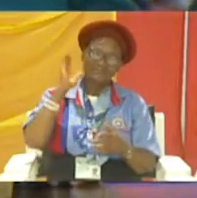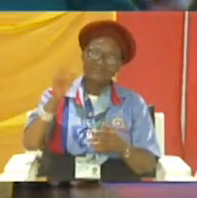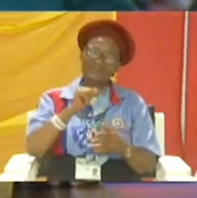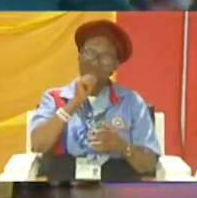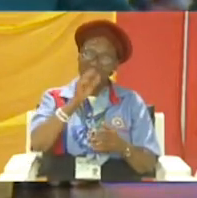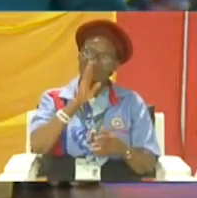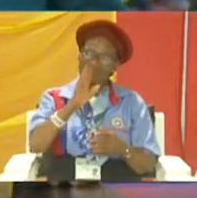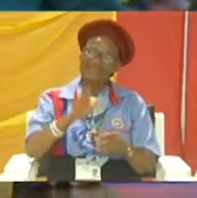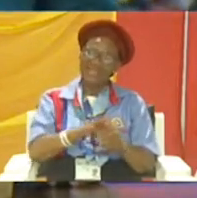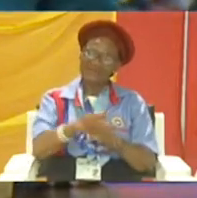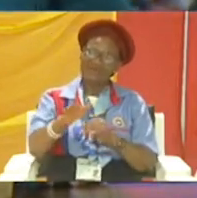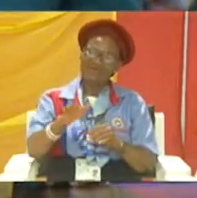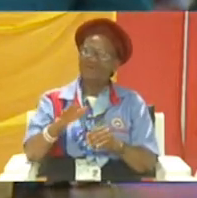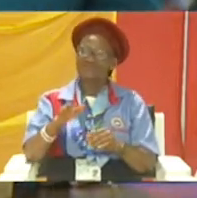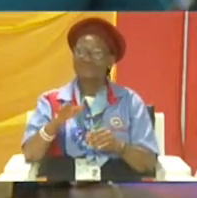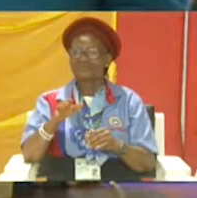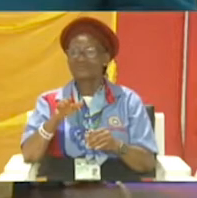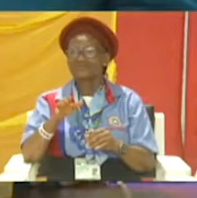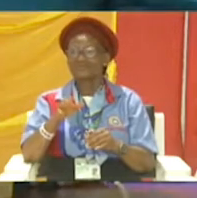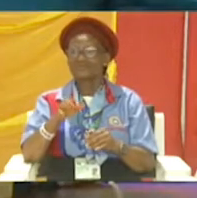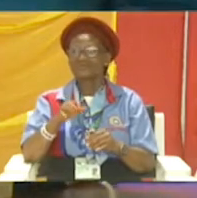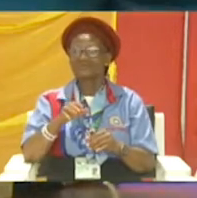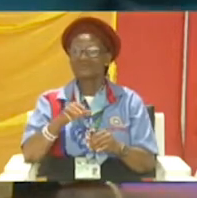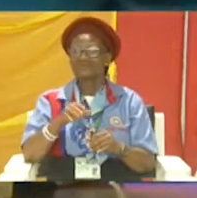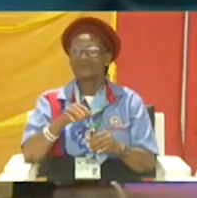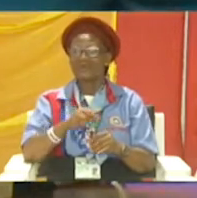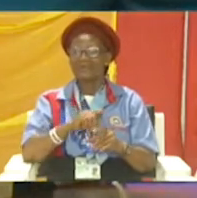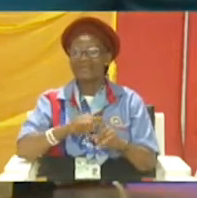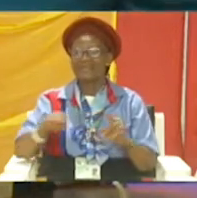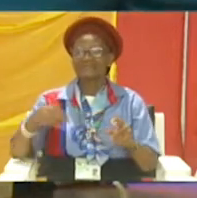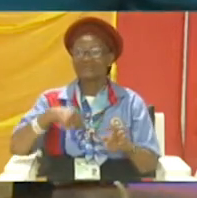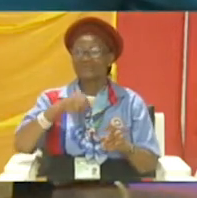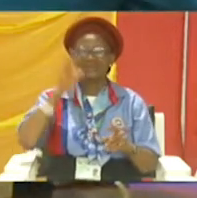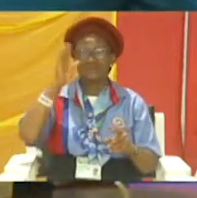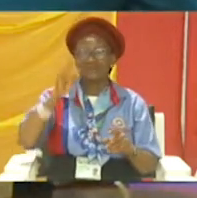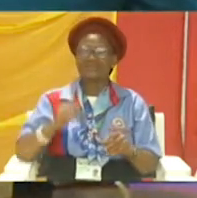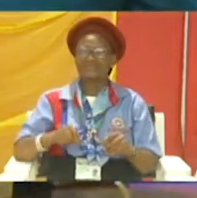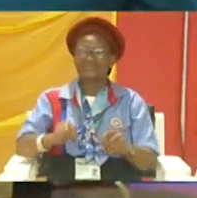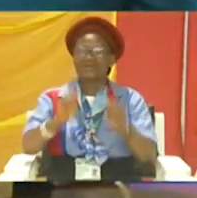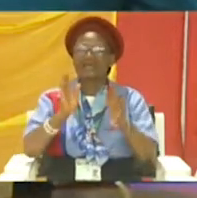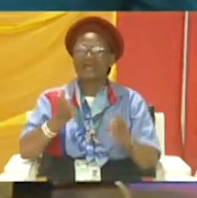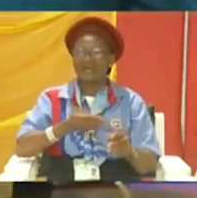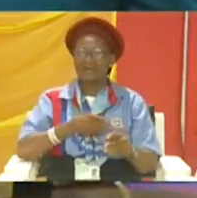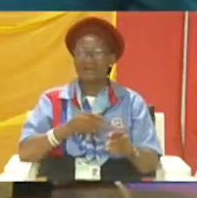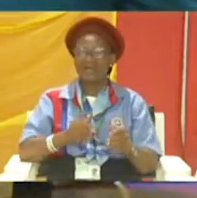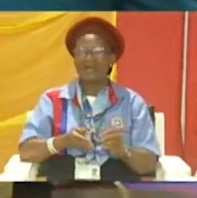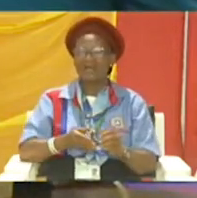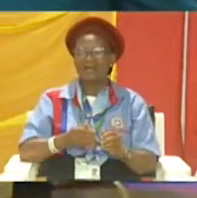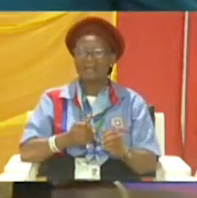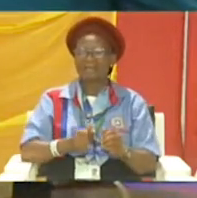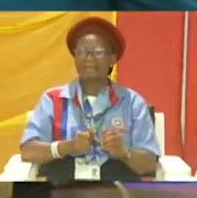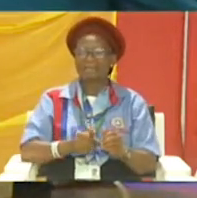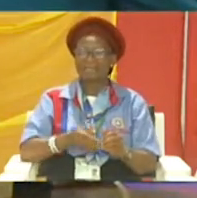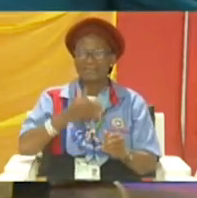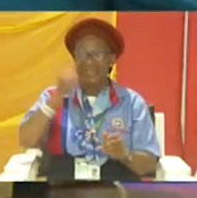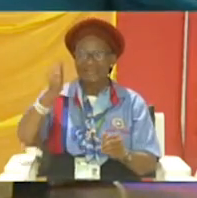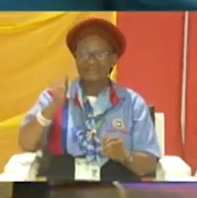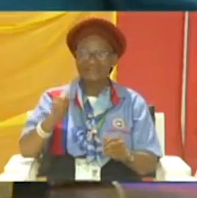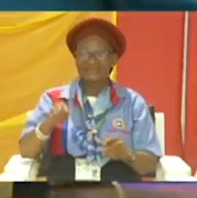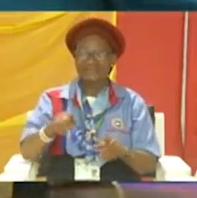But we will try our best. And so